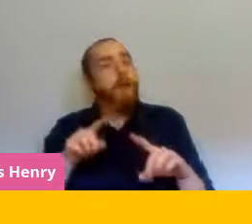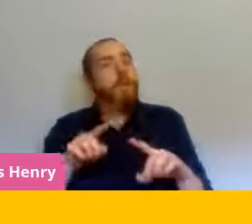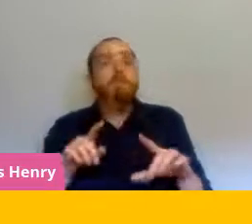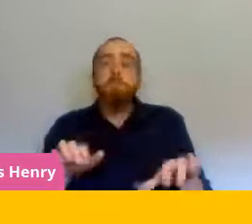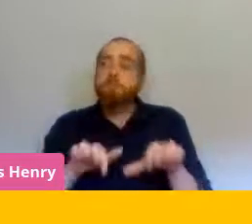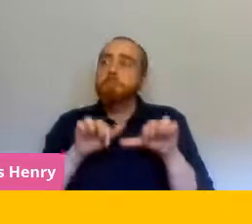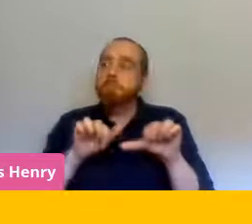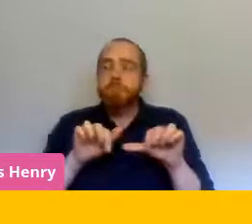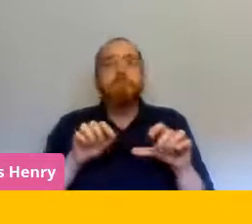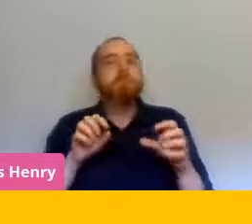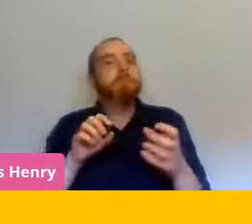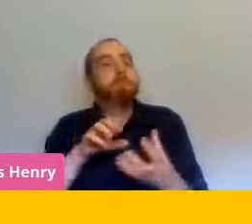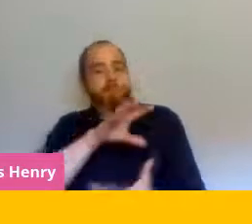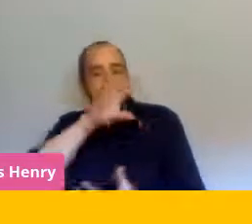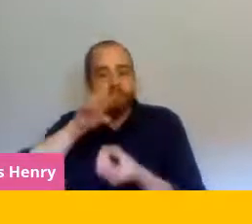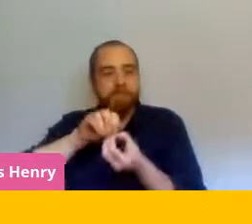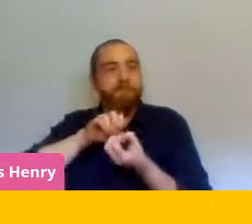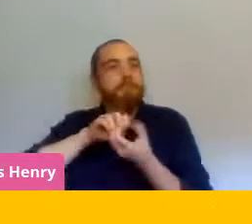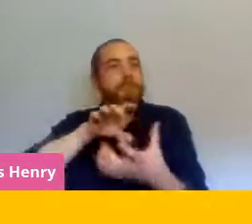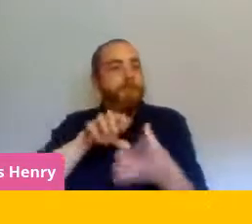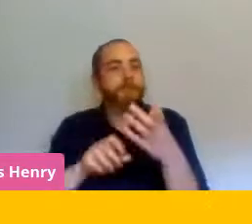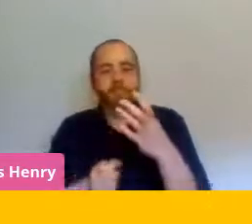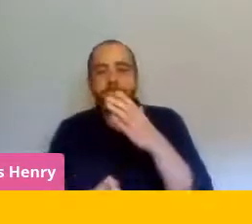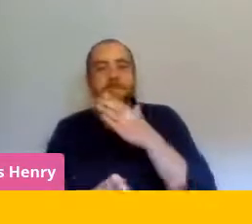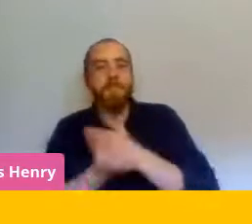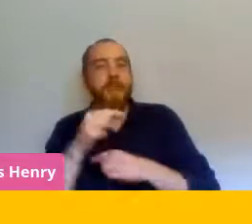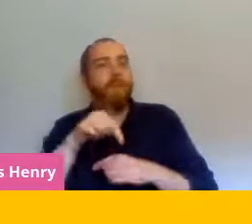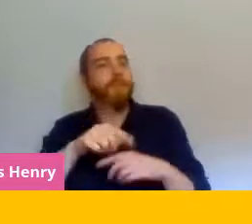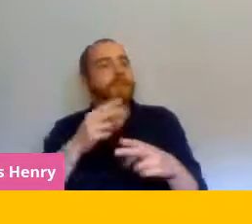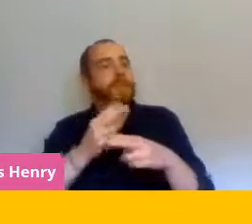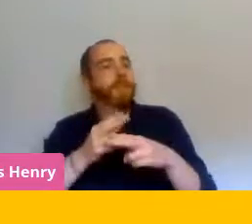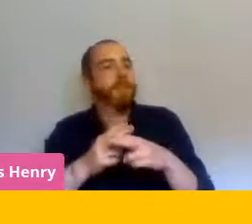summary from what's happening at Sheffield. Thanks.